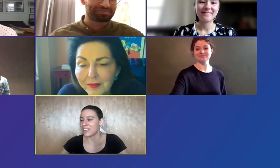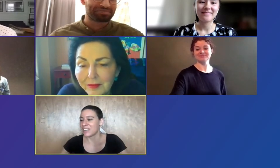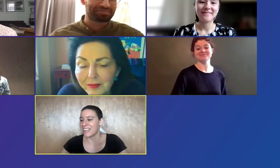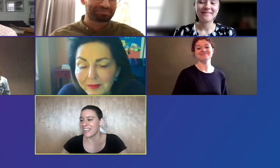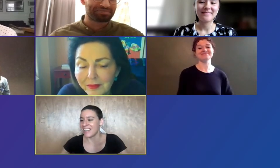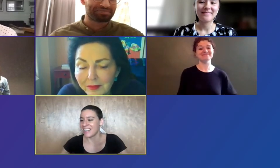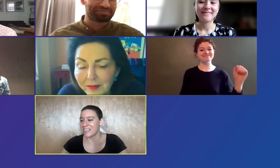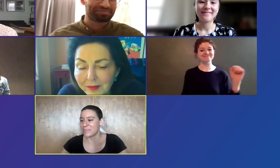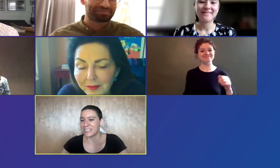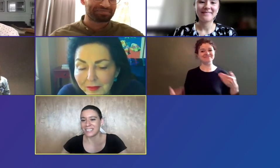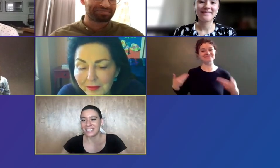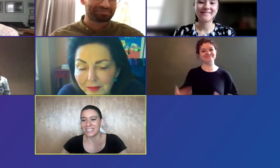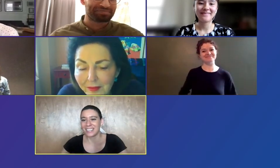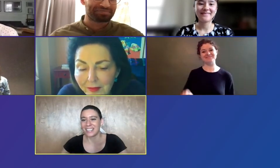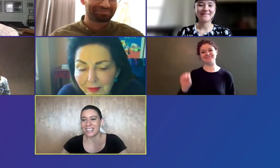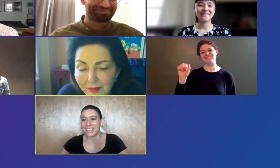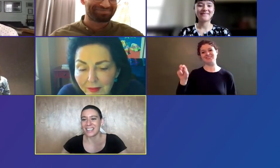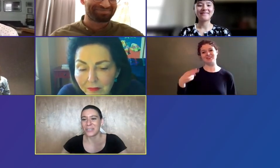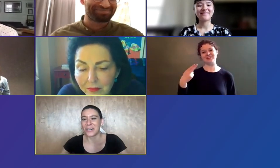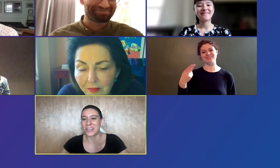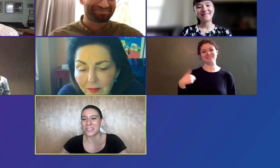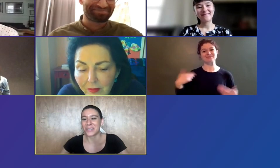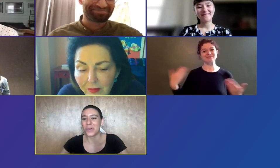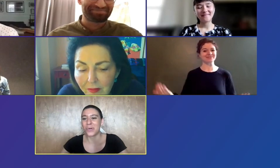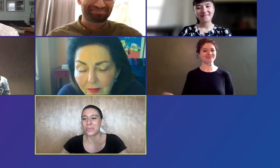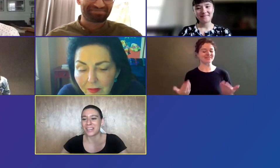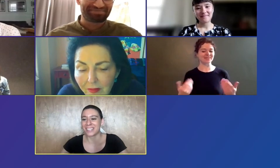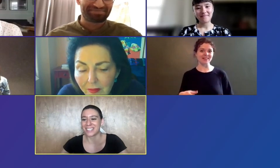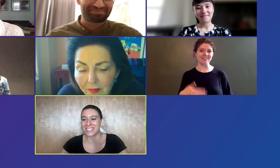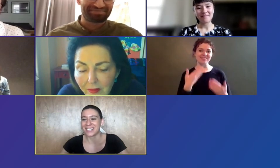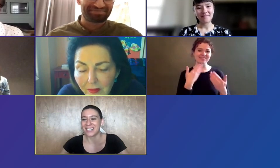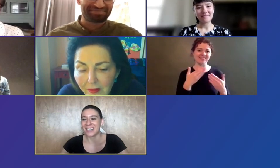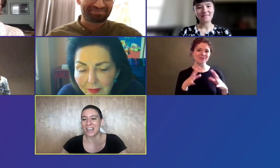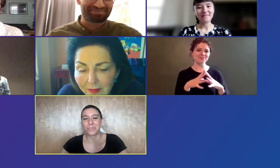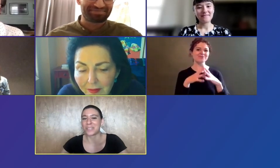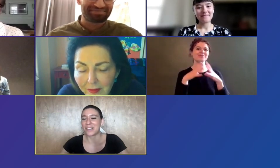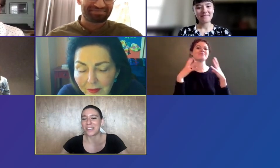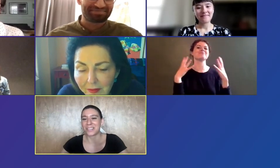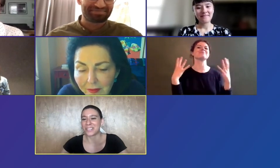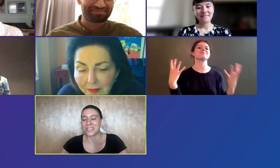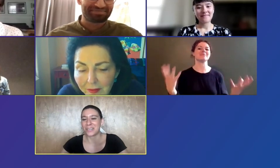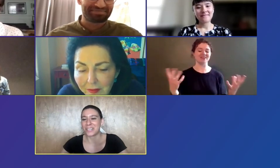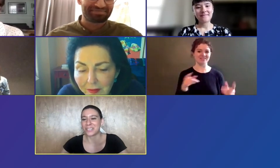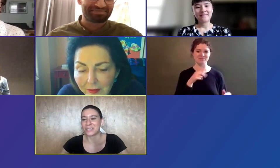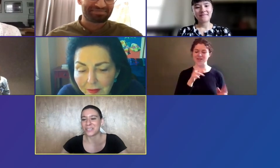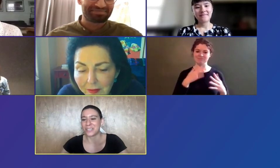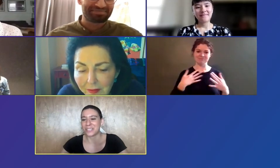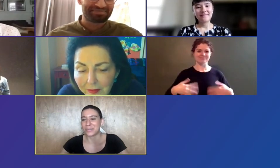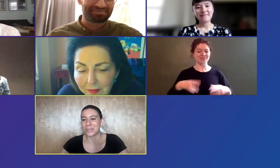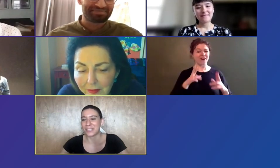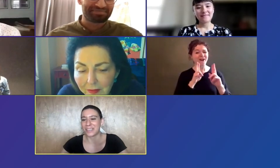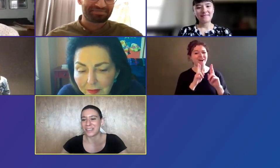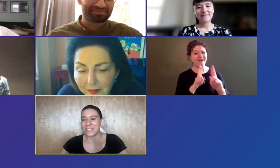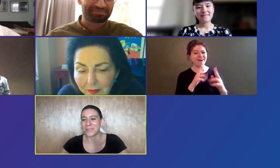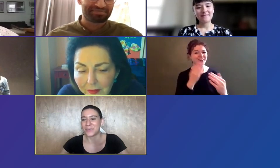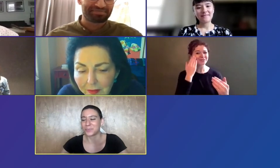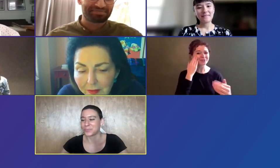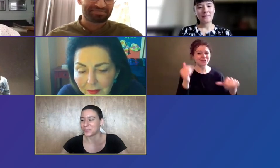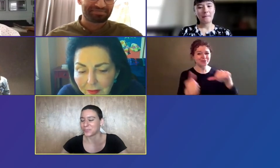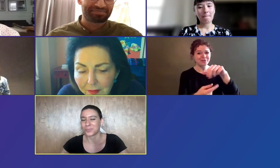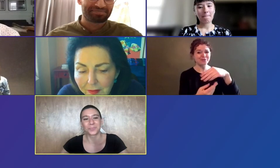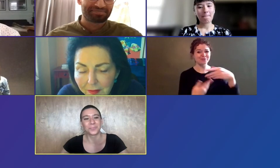Yep, here I am. Thank you all so much. I'm really honored to know each of you and to work with